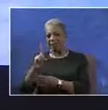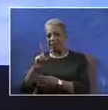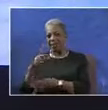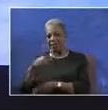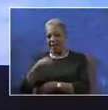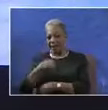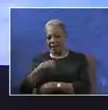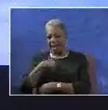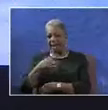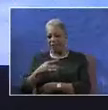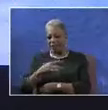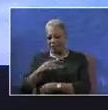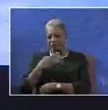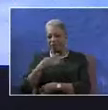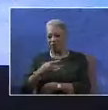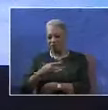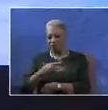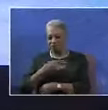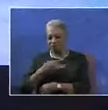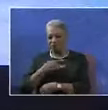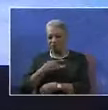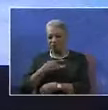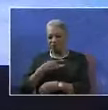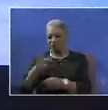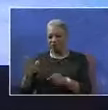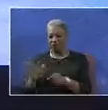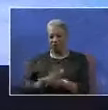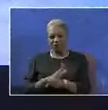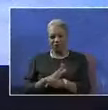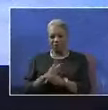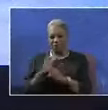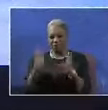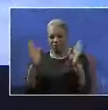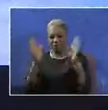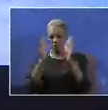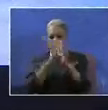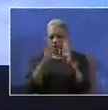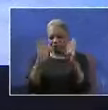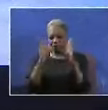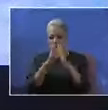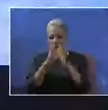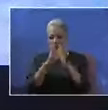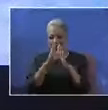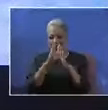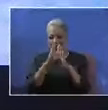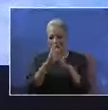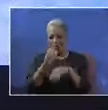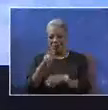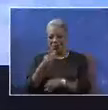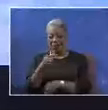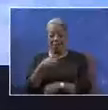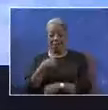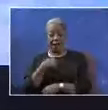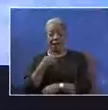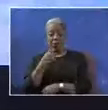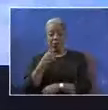distress. And if I were David, I would have said 1, 2, 3, none of the above. But David has